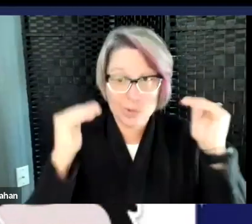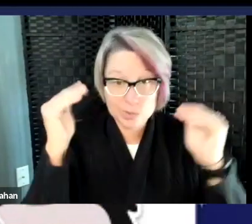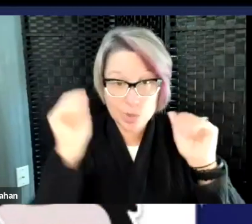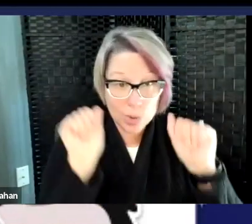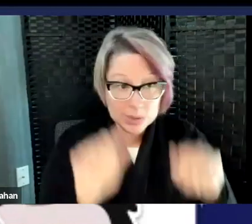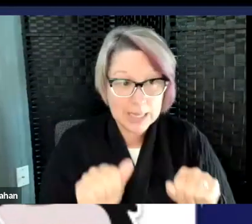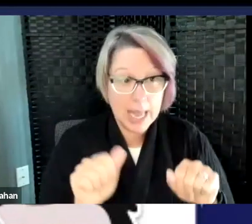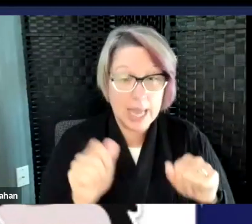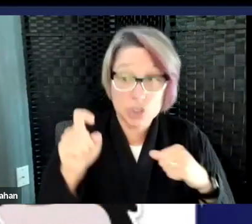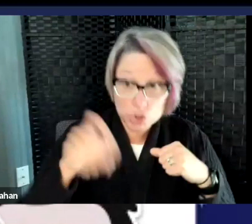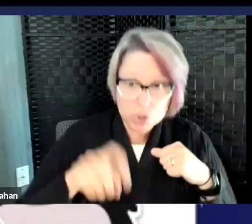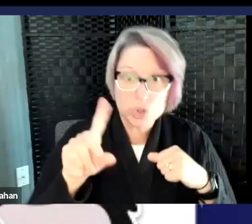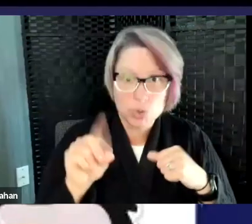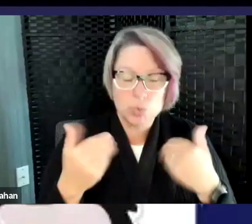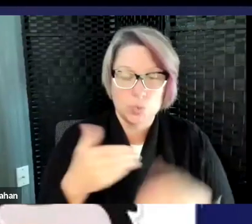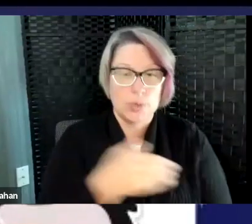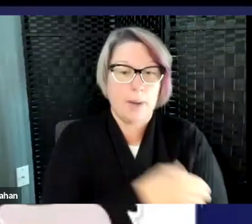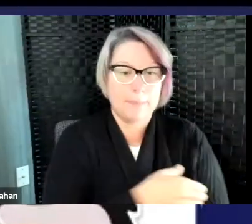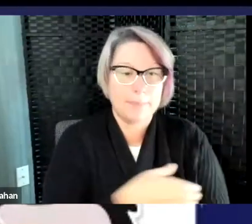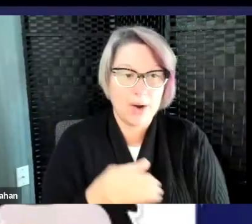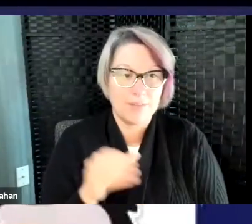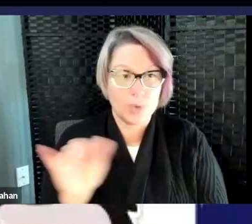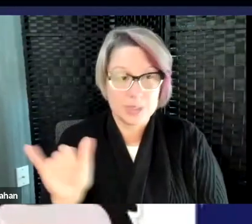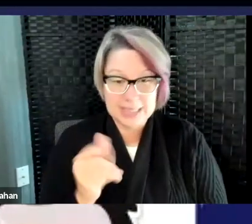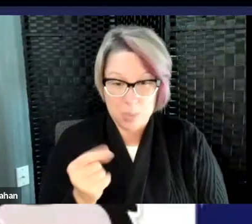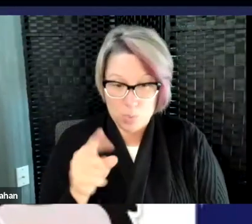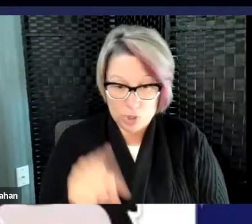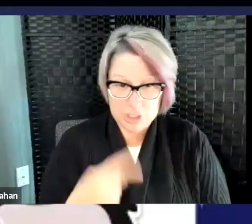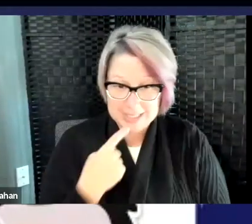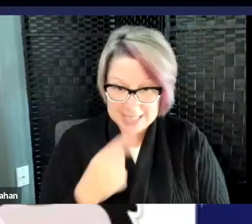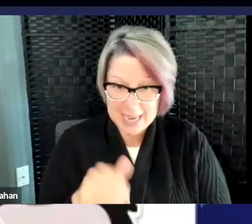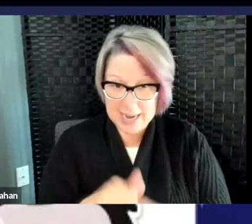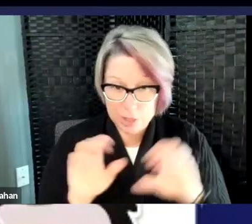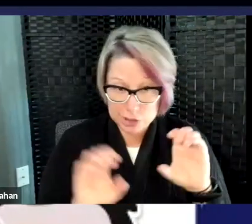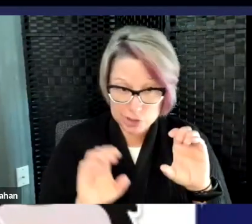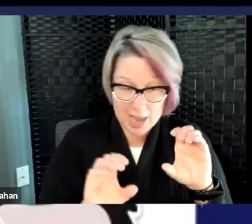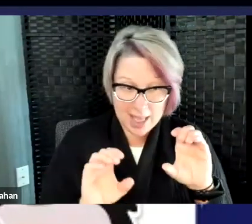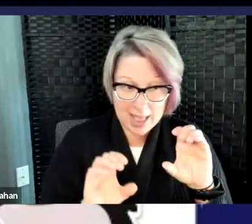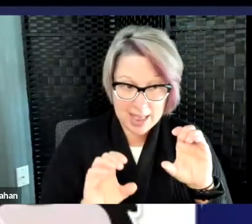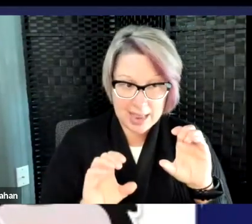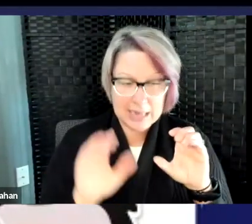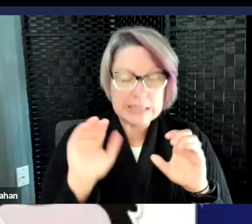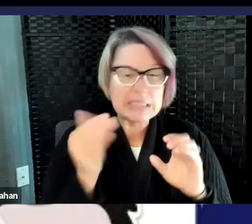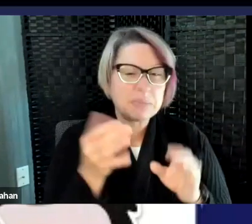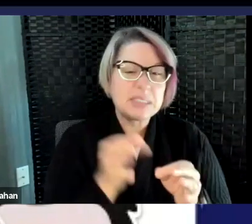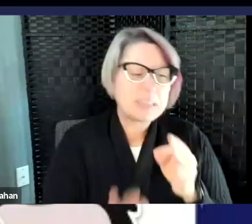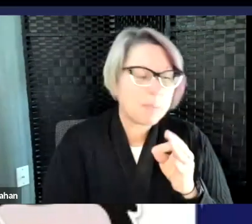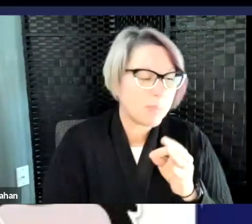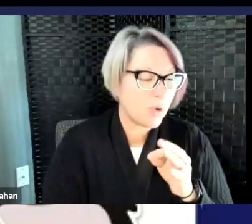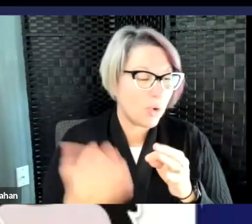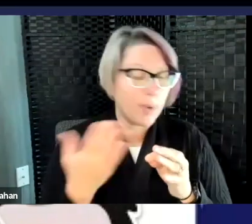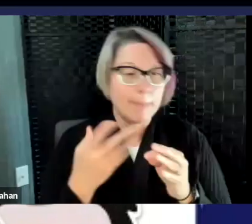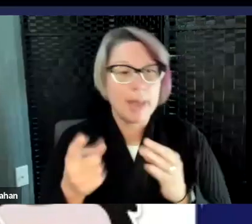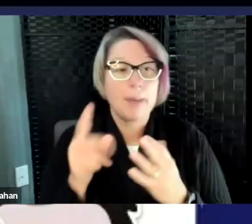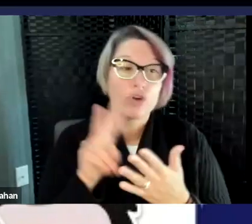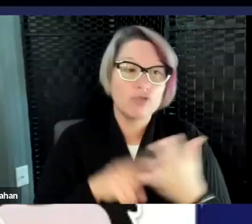should do it. It's real powerful. Just what you guys are saying right here in the chat can seem really simple. And maybe you're all reading that and listening